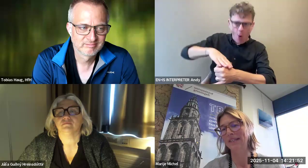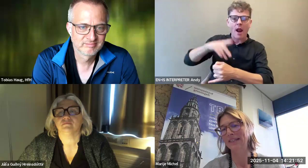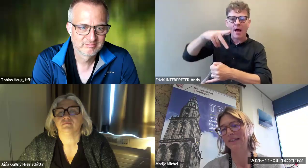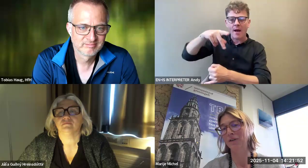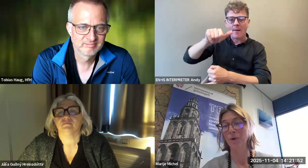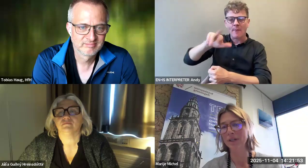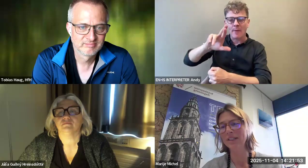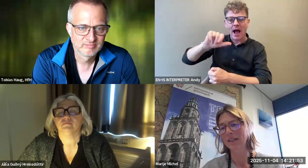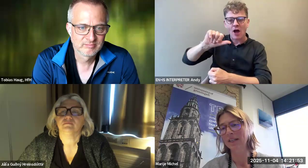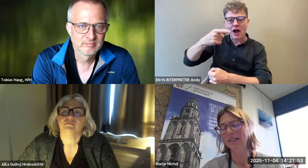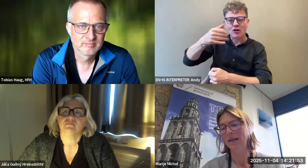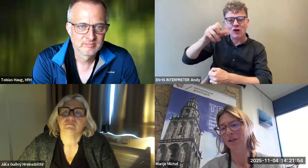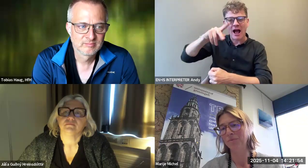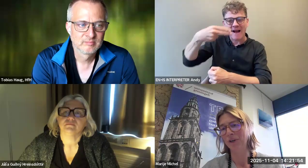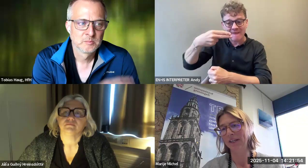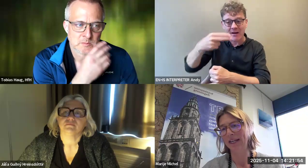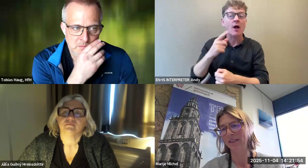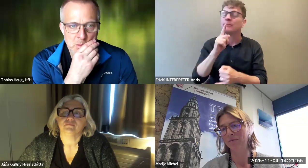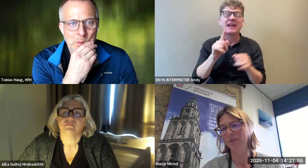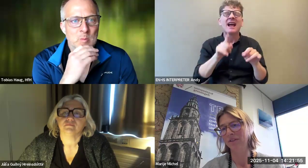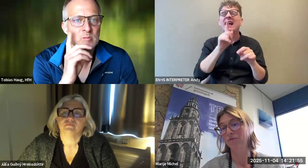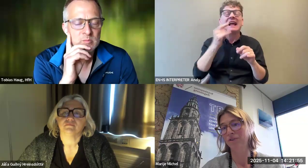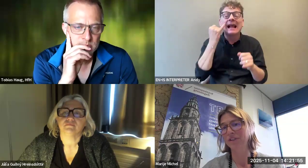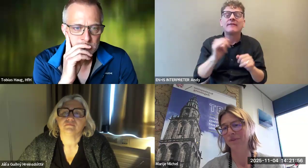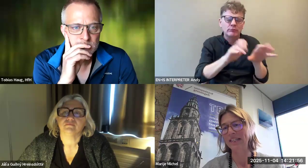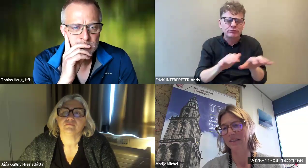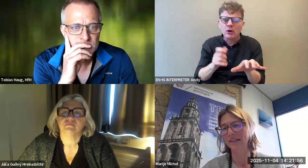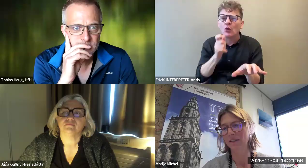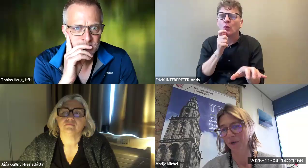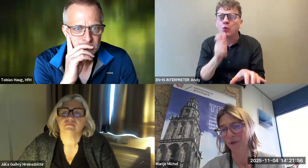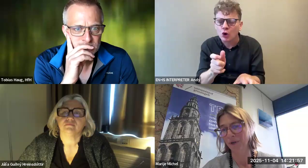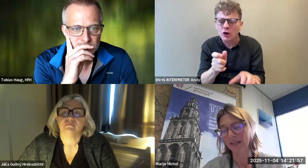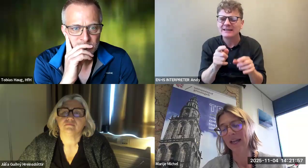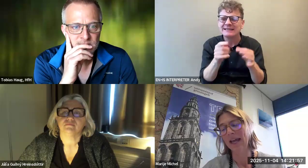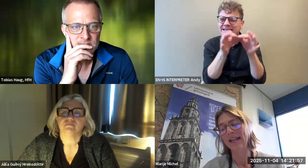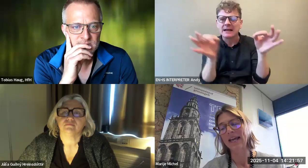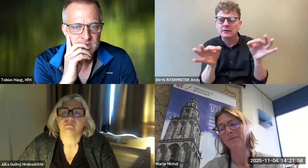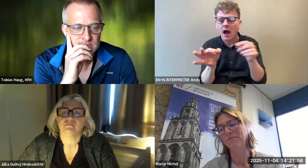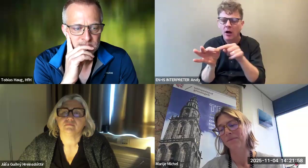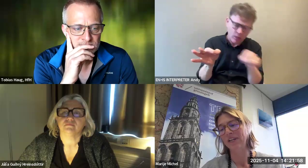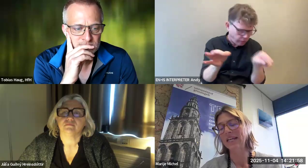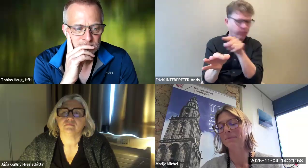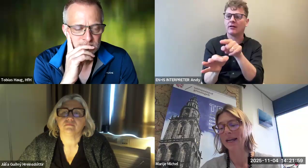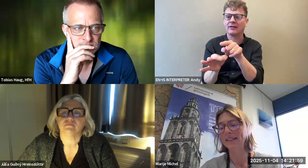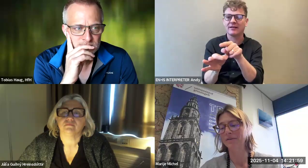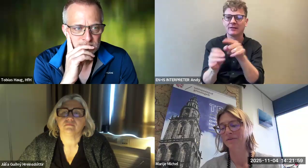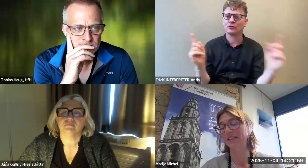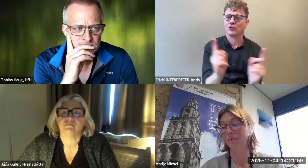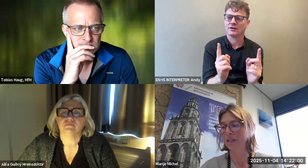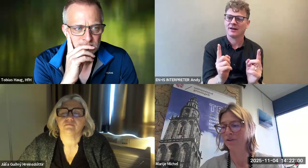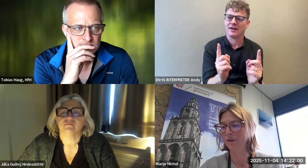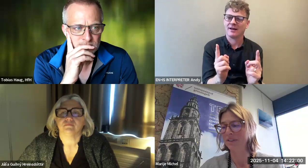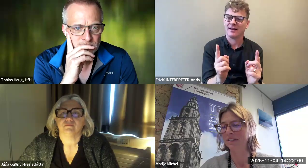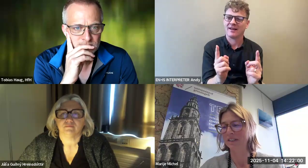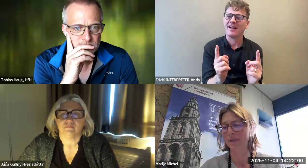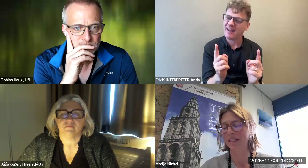stop within a word, they're much more inclined to just read words. And that relates back then to the fact